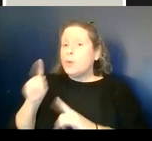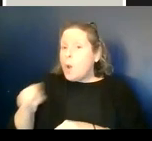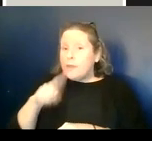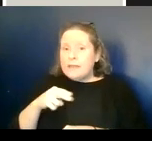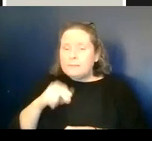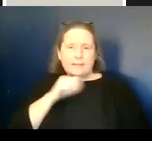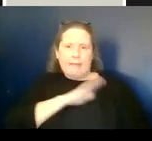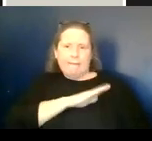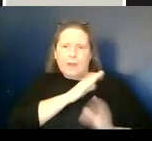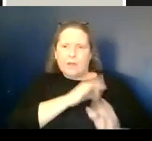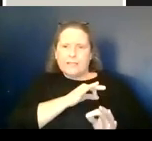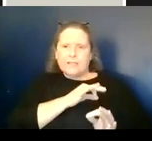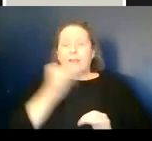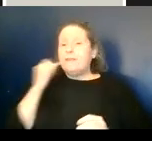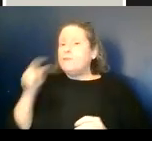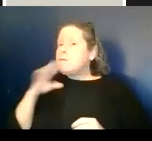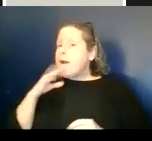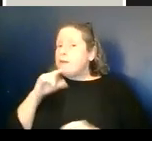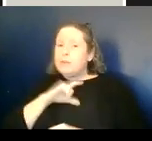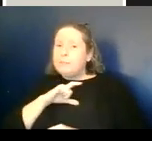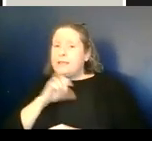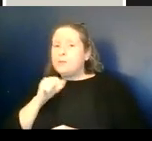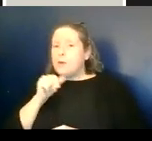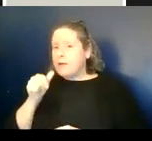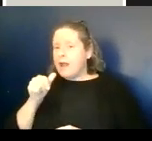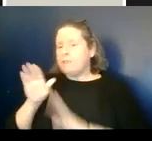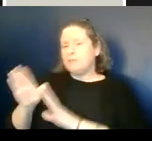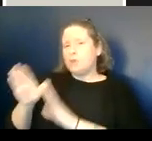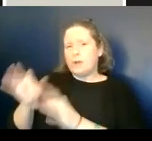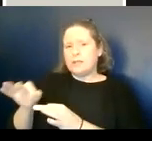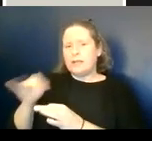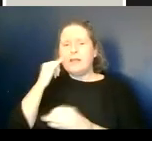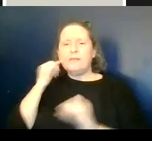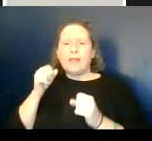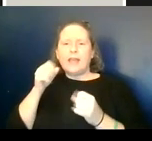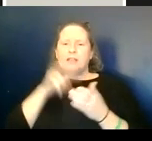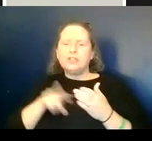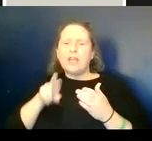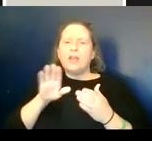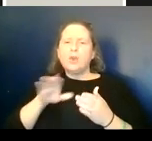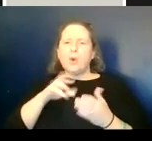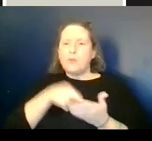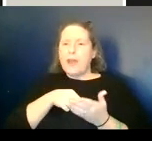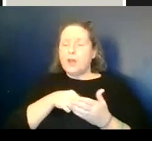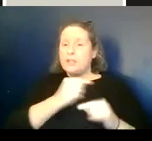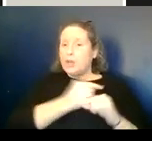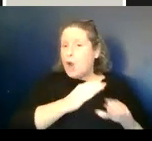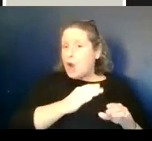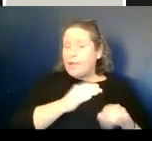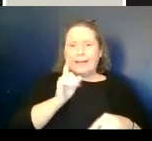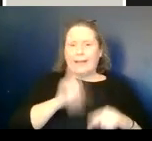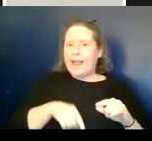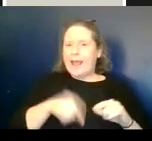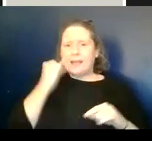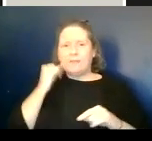you talk to the police, whether or not they can look at your records from the Rape Crisis Center, right? These are all things